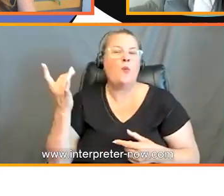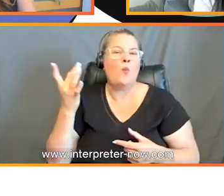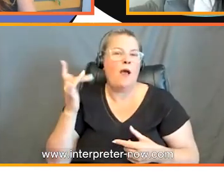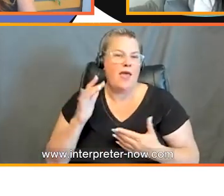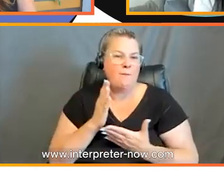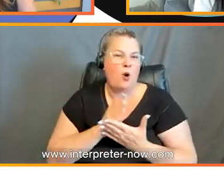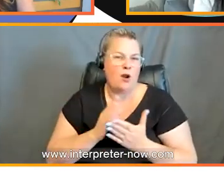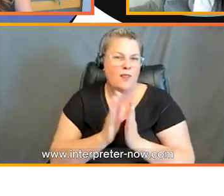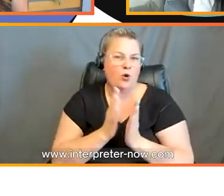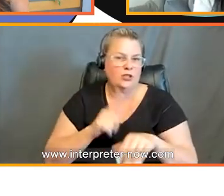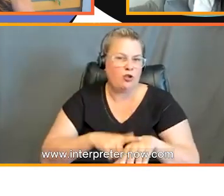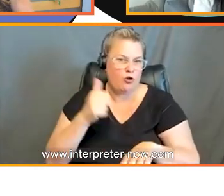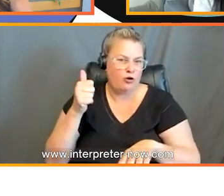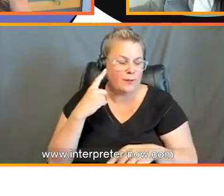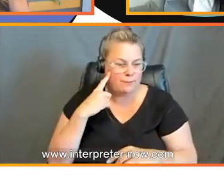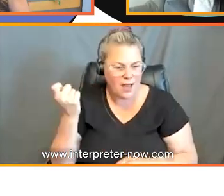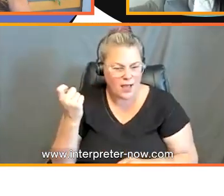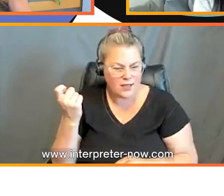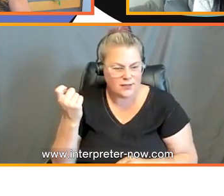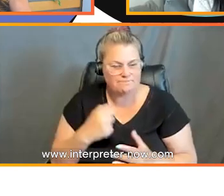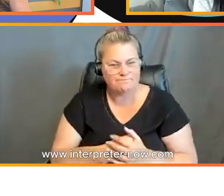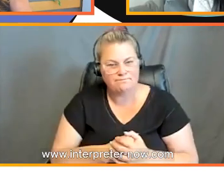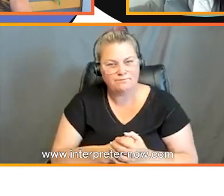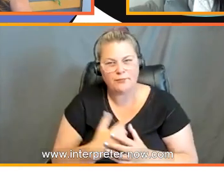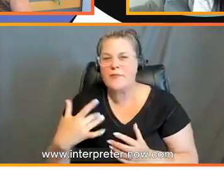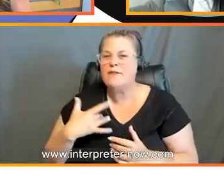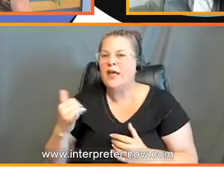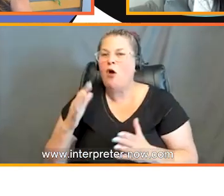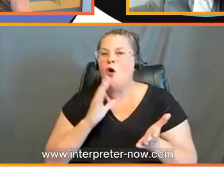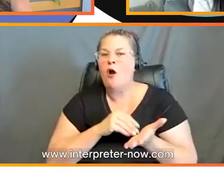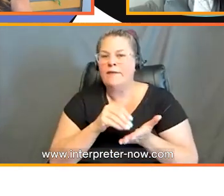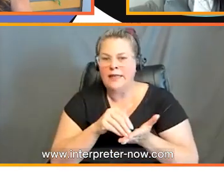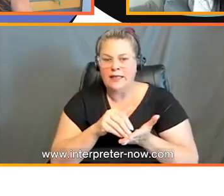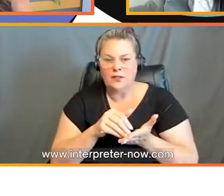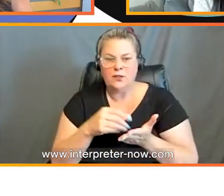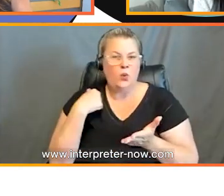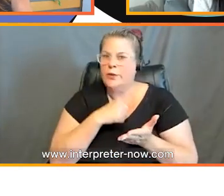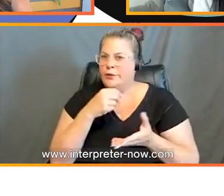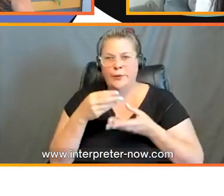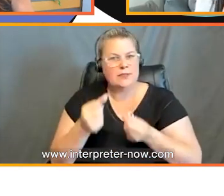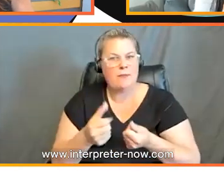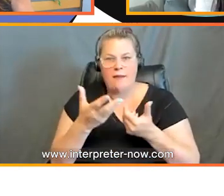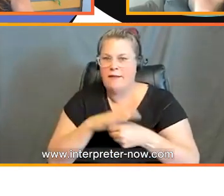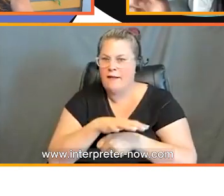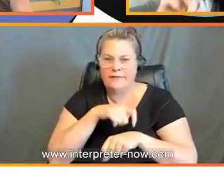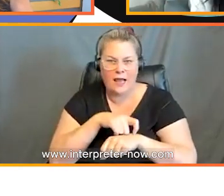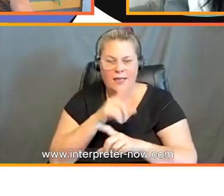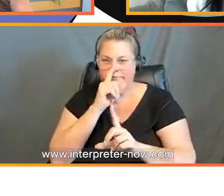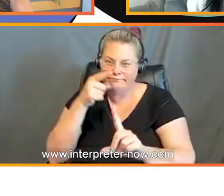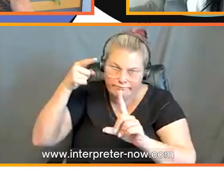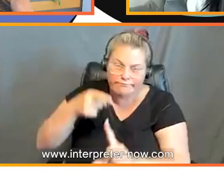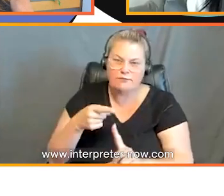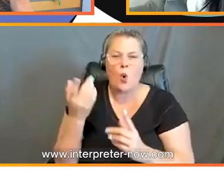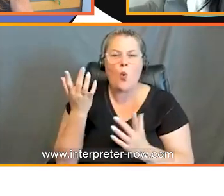Because I feel like oftentimes we don't spend enough time getting to the bottom or the roots of why we hurt. And let me directly connect this with